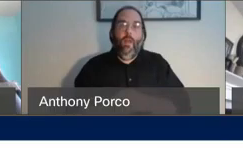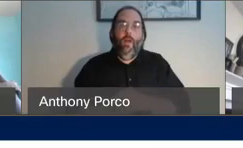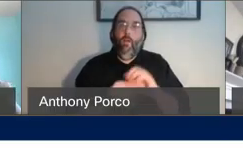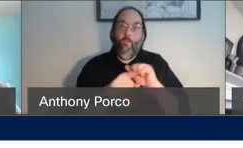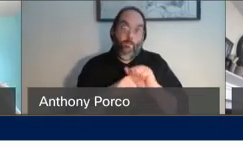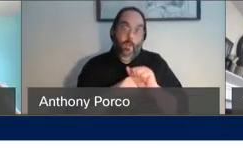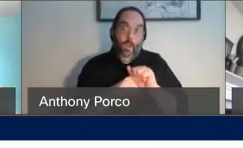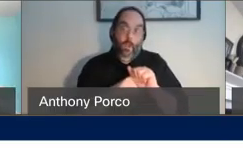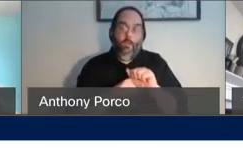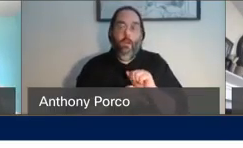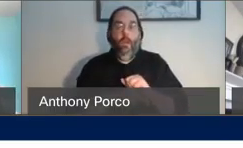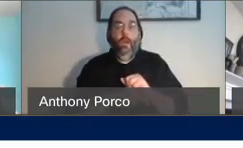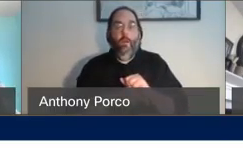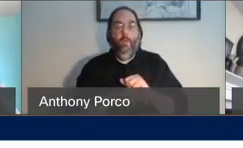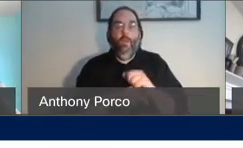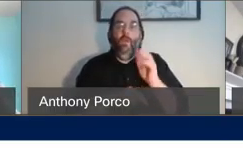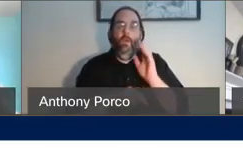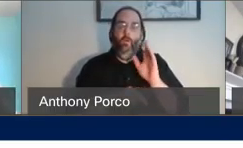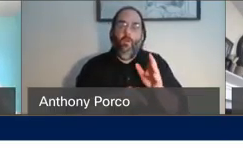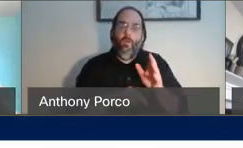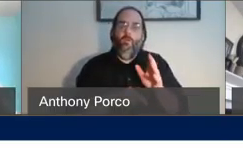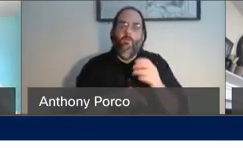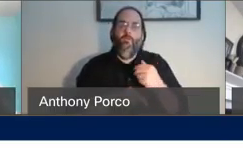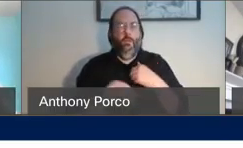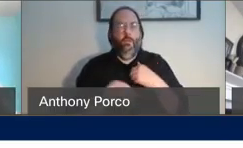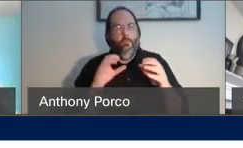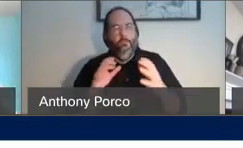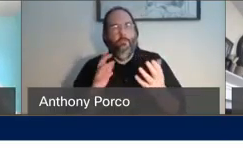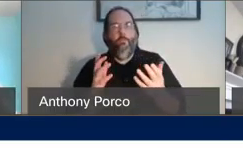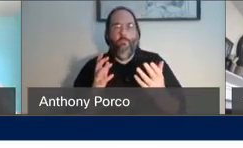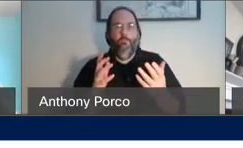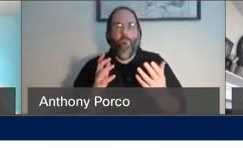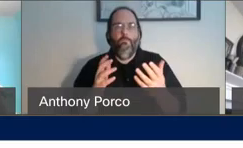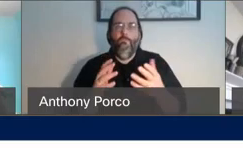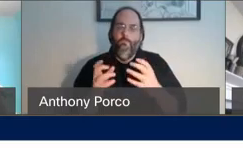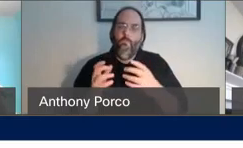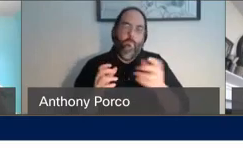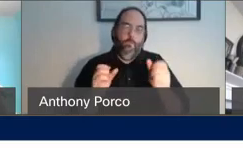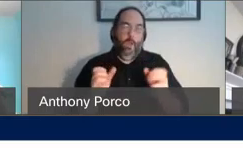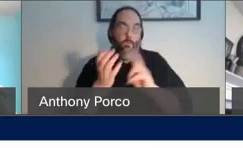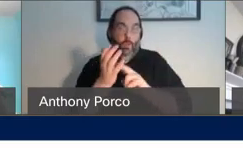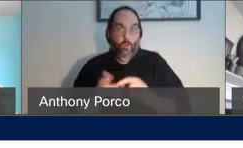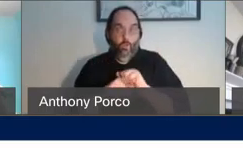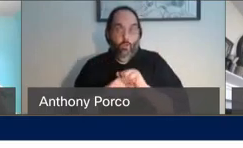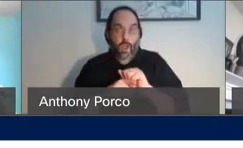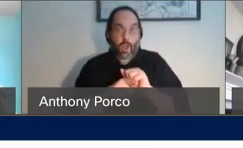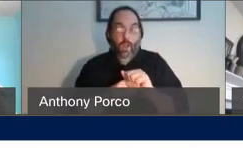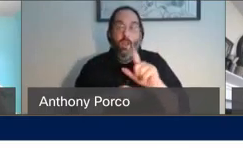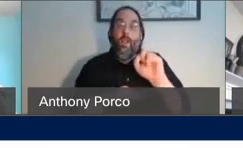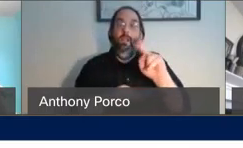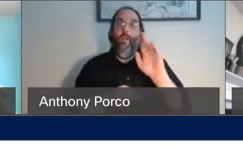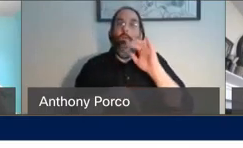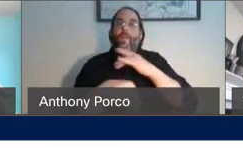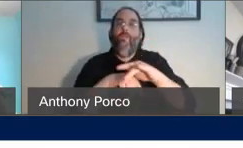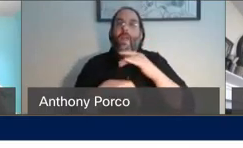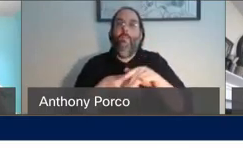trainings or Q&A sessions, you don't need to register for any training. The link will be available on